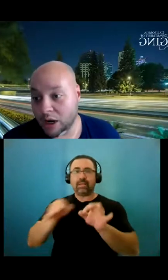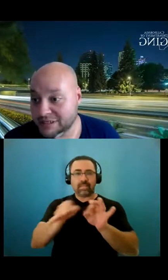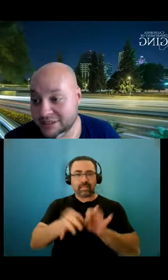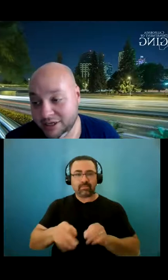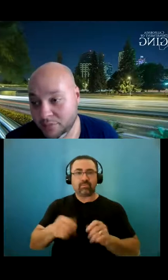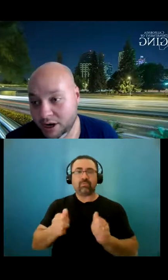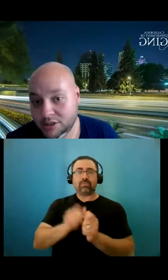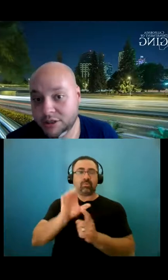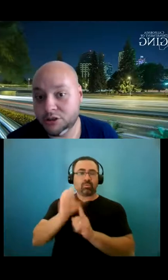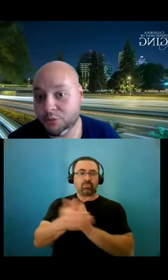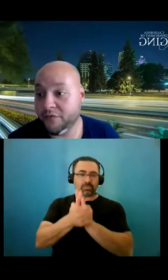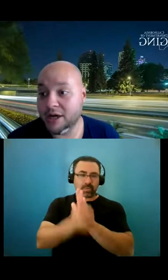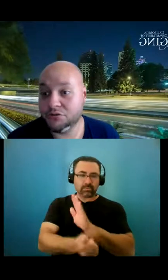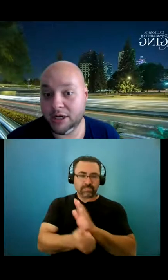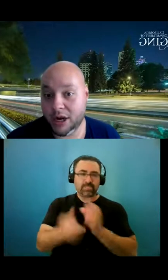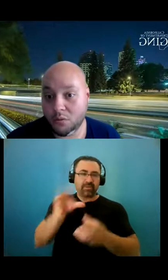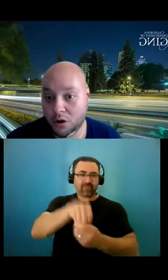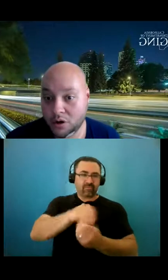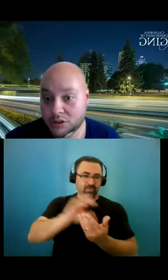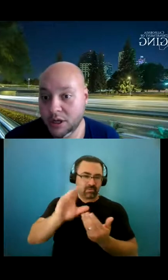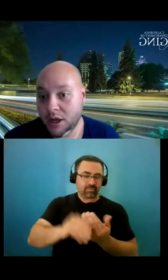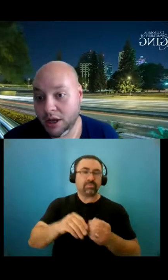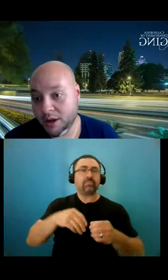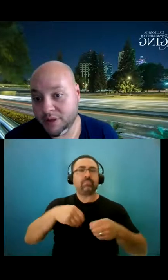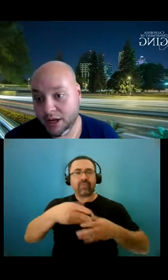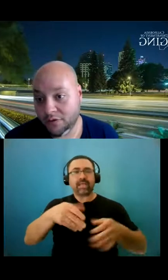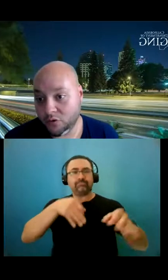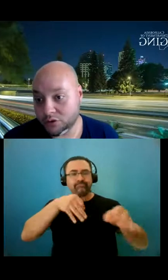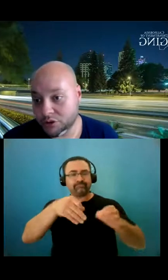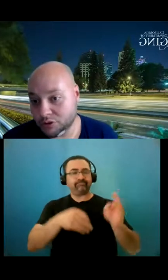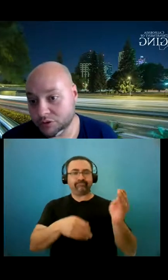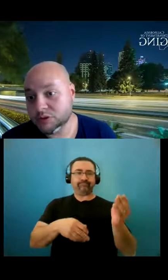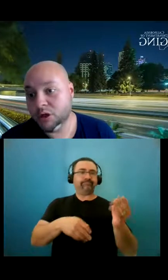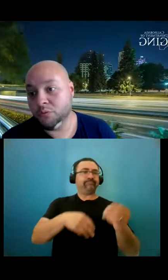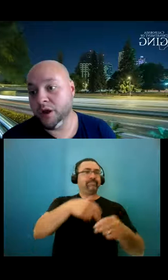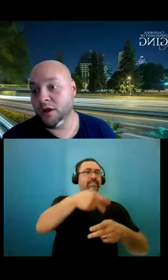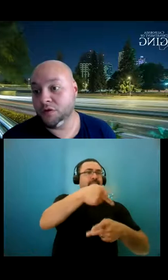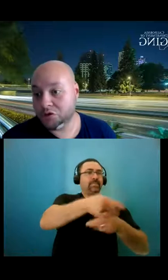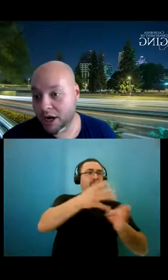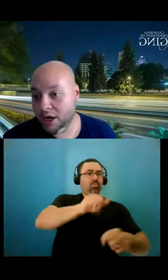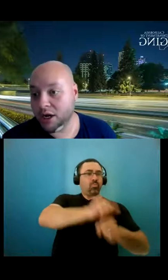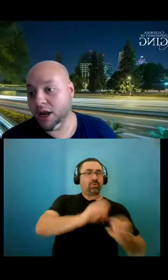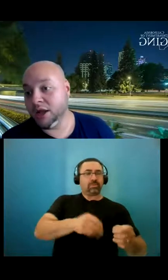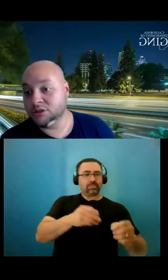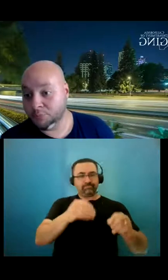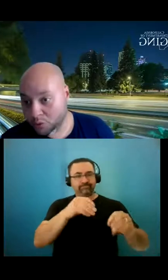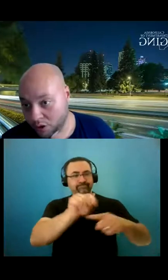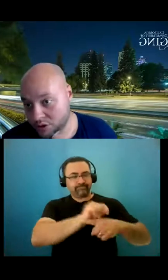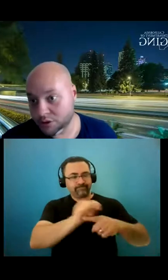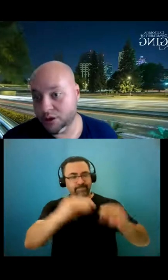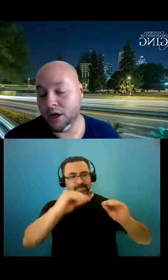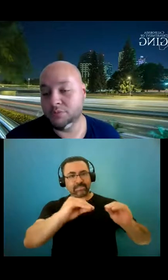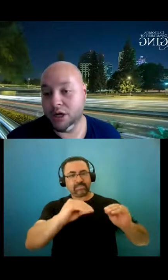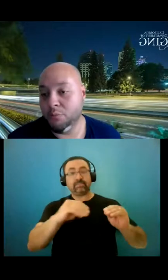cultural competency in mind to provide direct care workers that care for older adults with training and